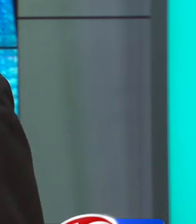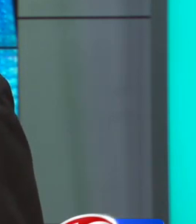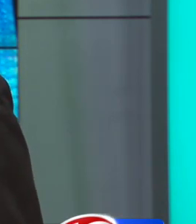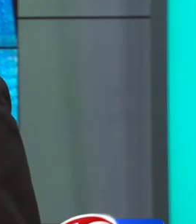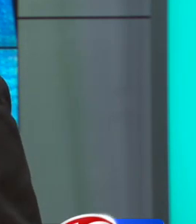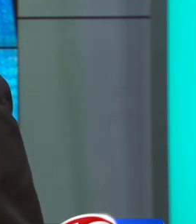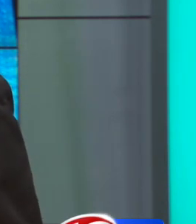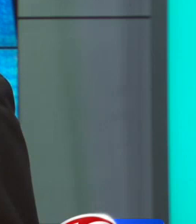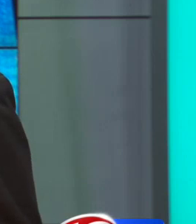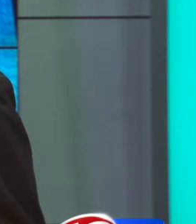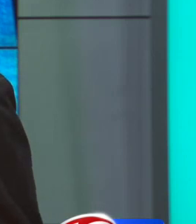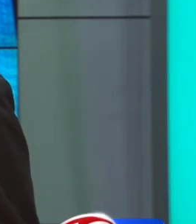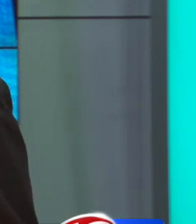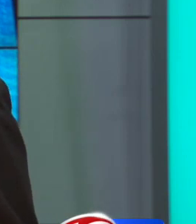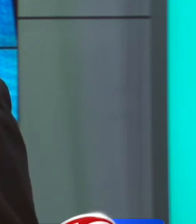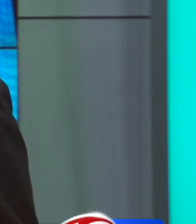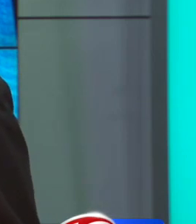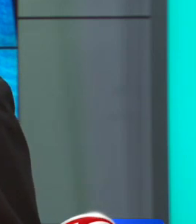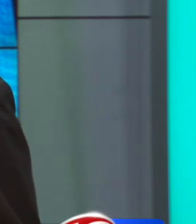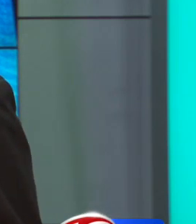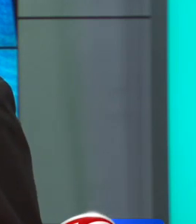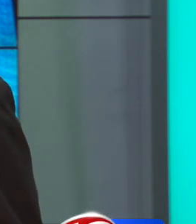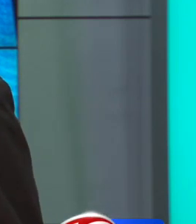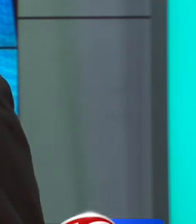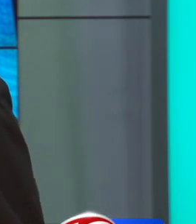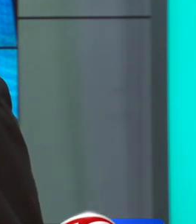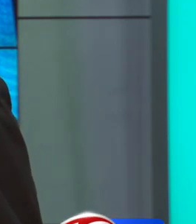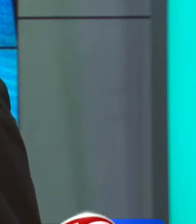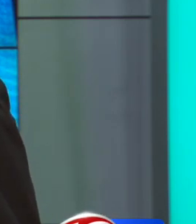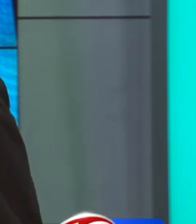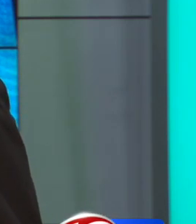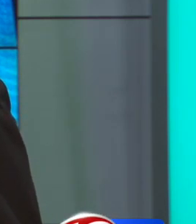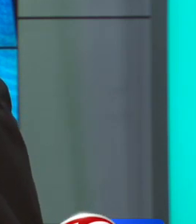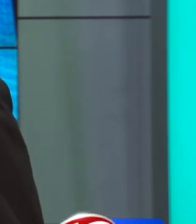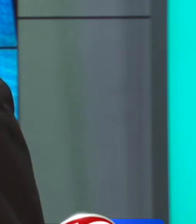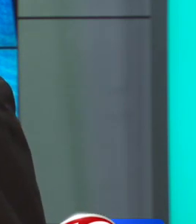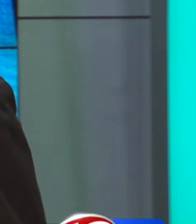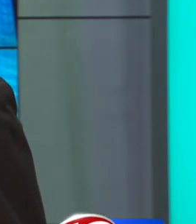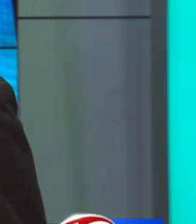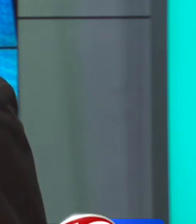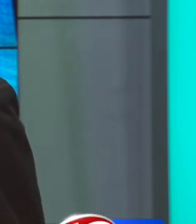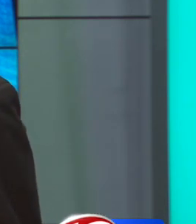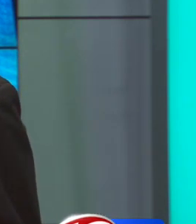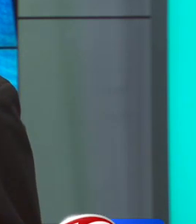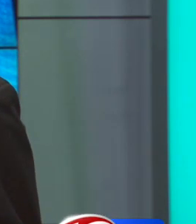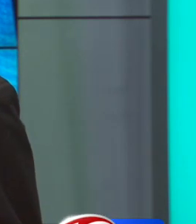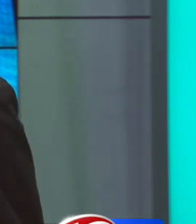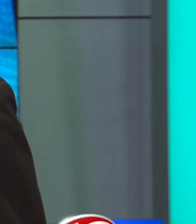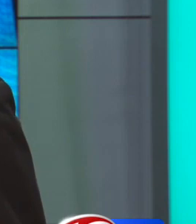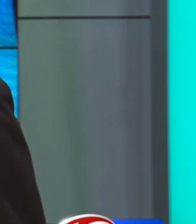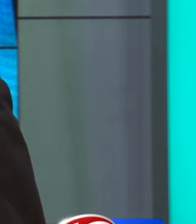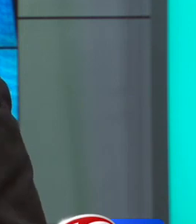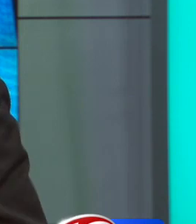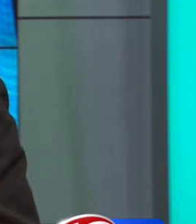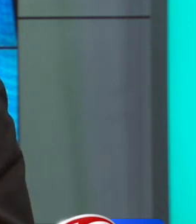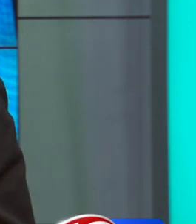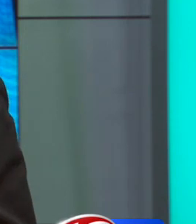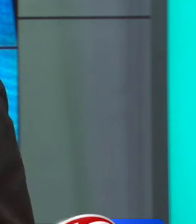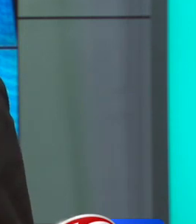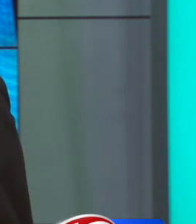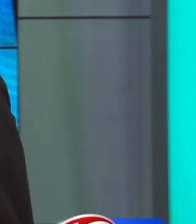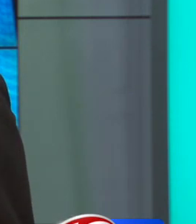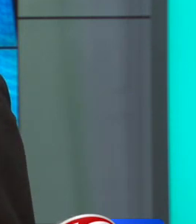on Wheels, that do great work throughout the year, have delivered 32,000 meals this week, so we want to thank them. Governor